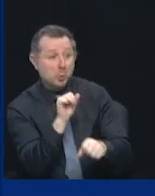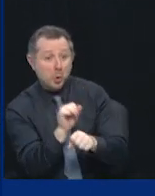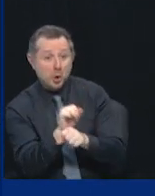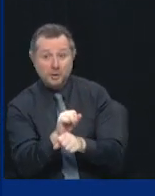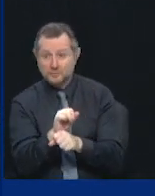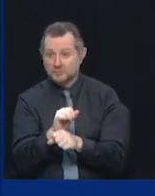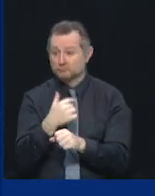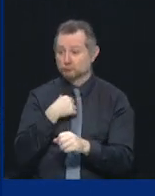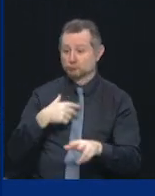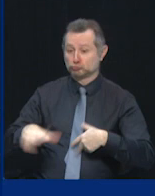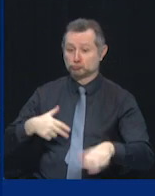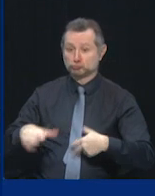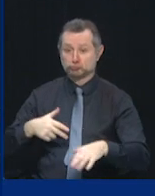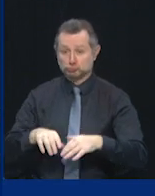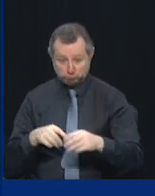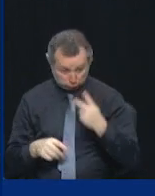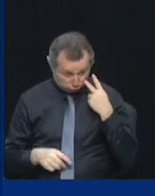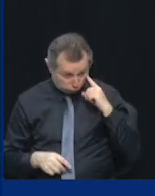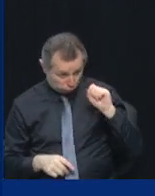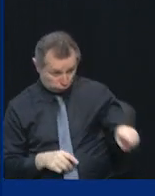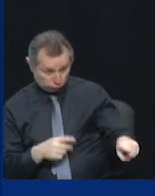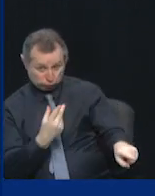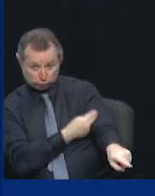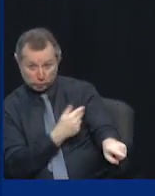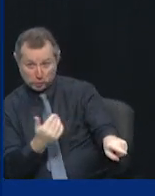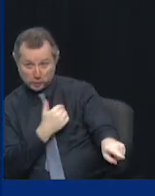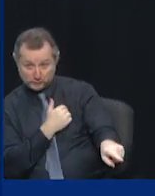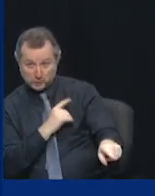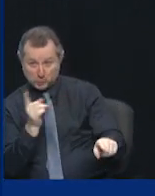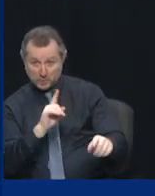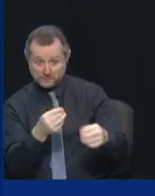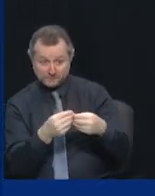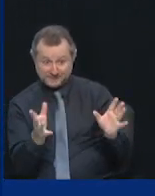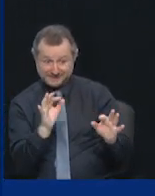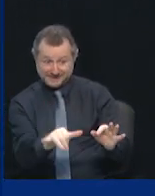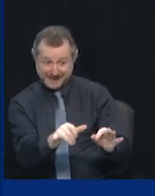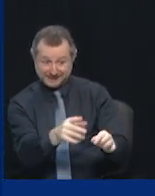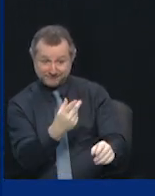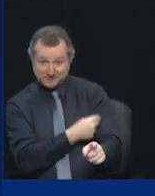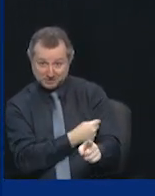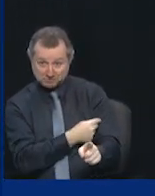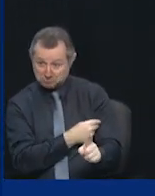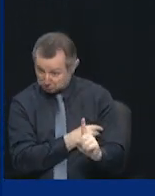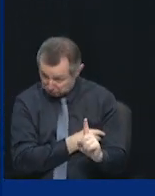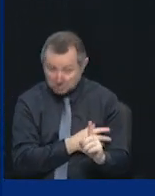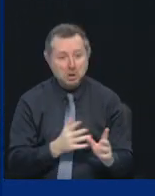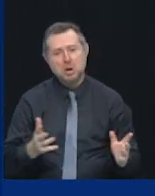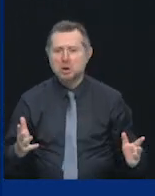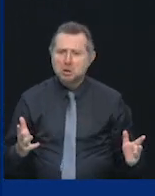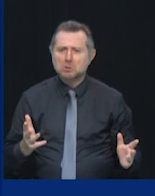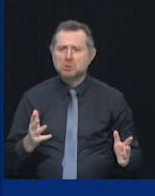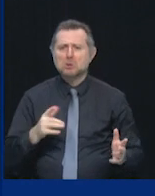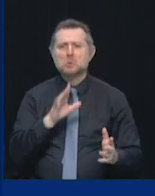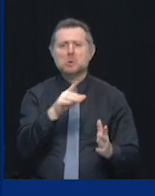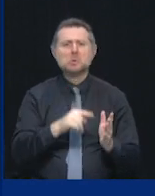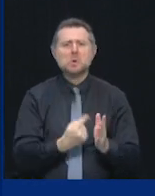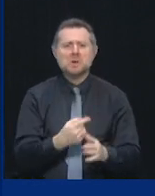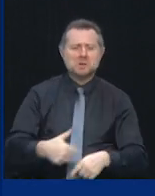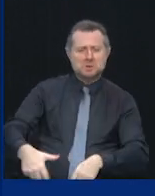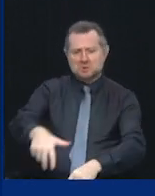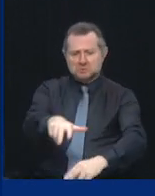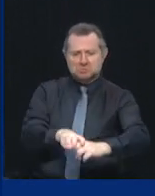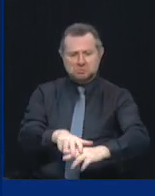You are walking past the vaccination site. It's a one-shot